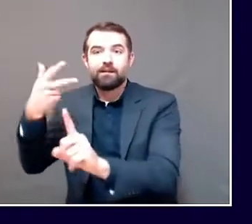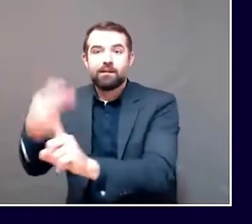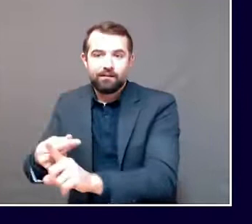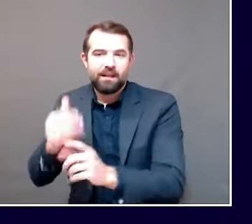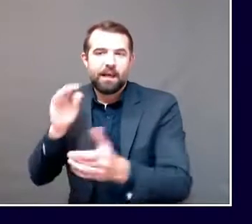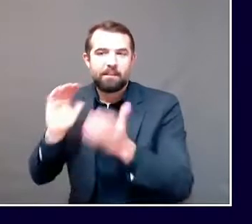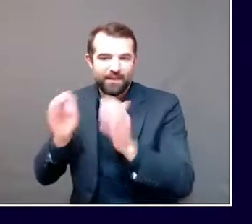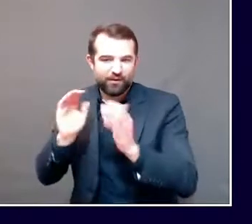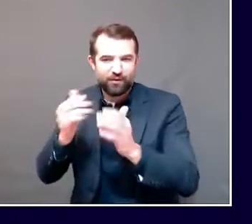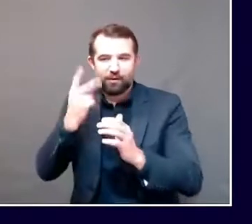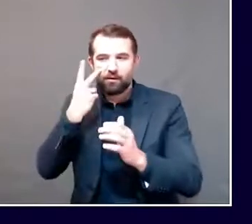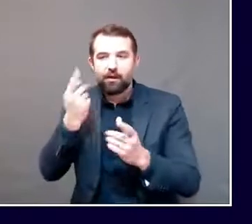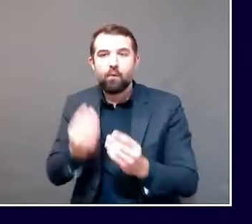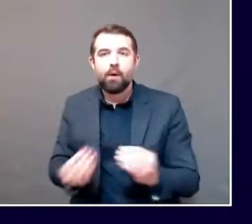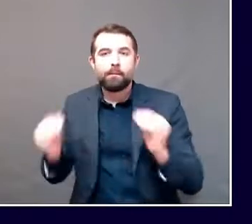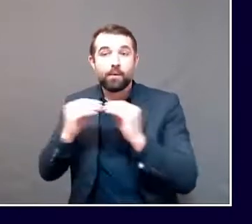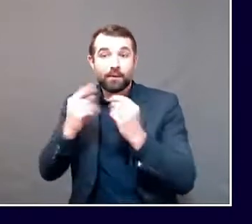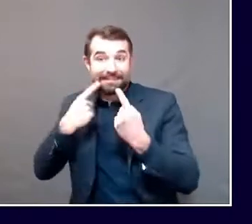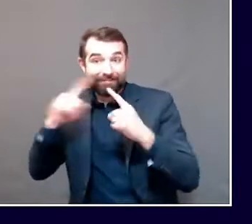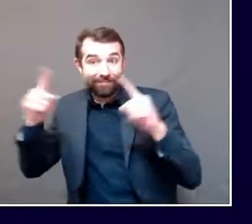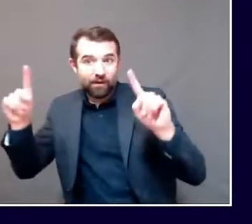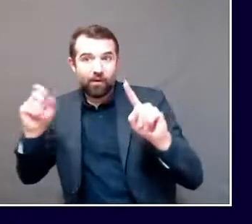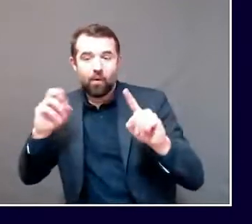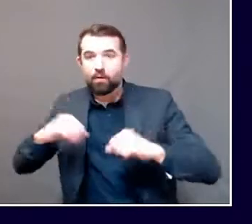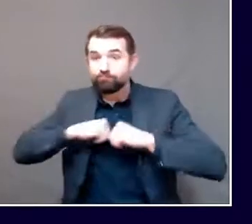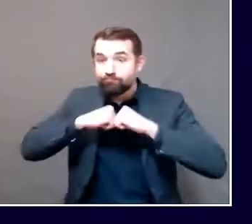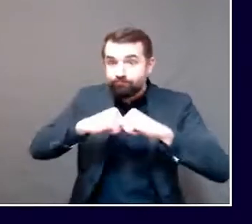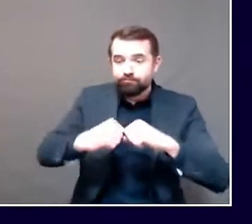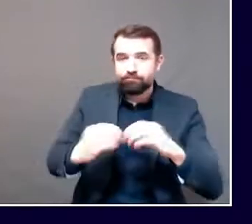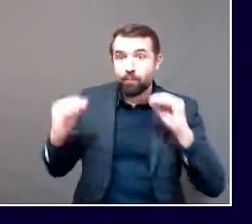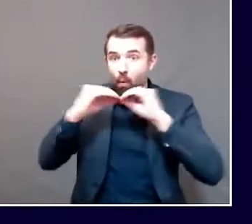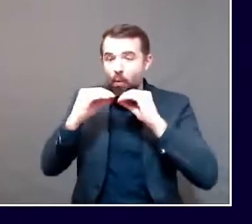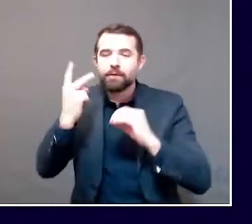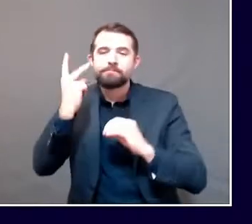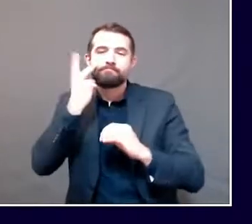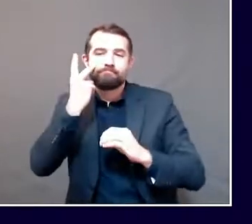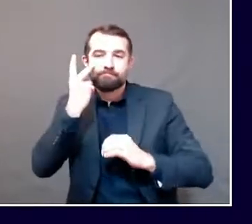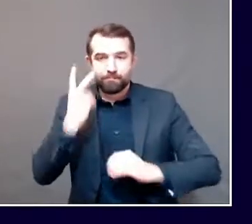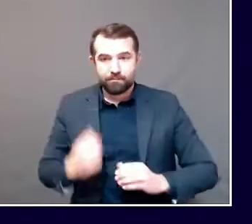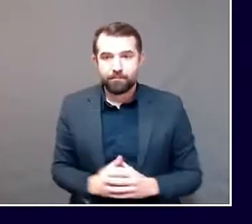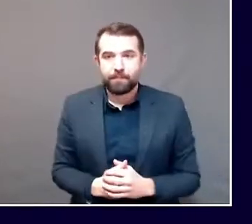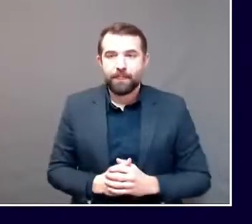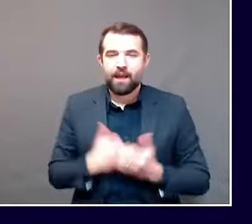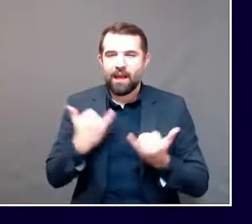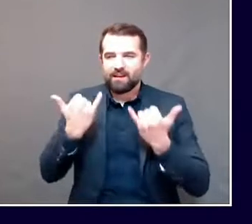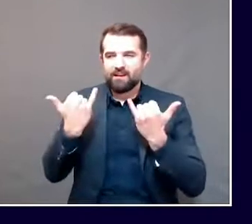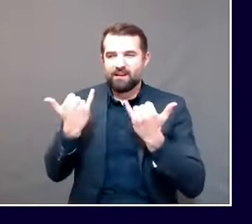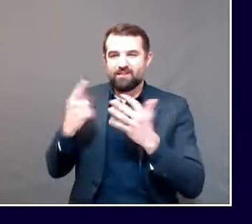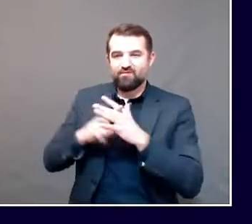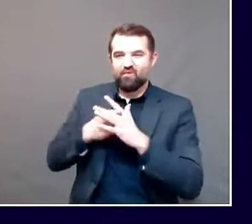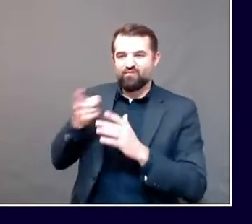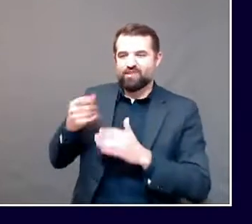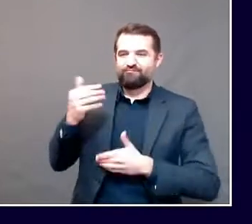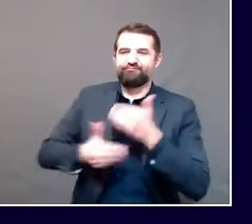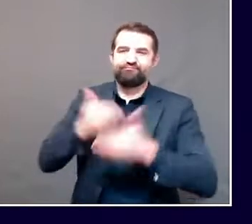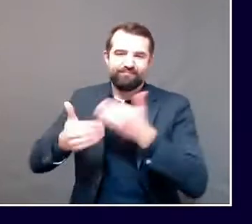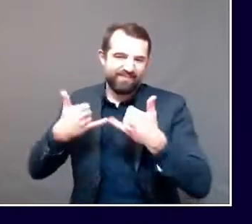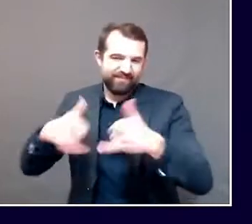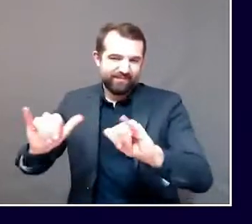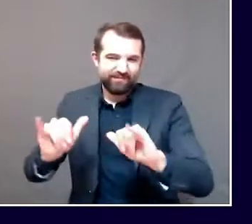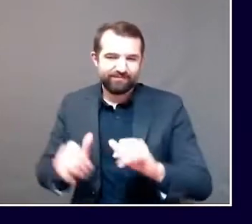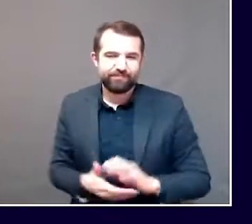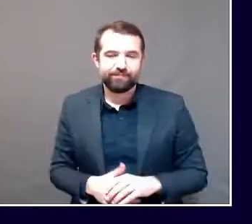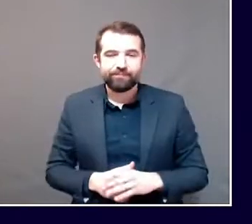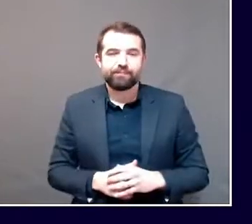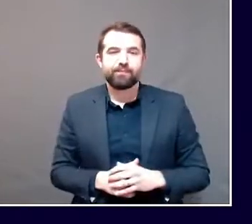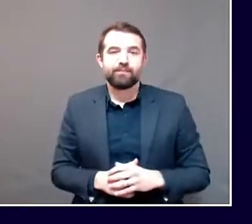does all of this take us? What's going to happen next? Well, based on what I've been briefed on, the AstraZeneca